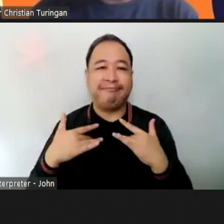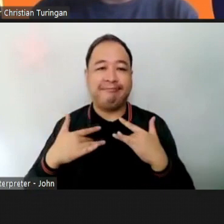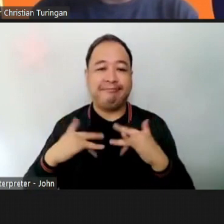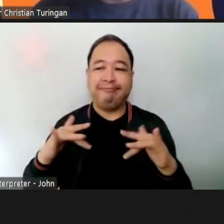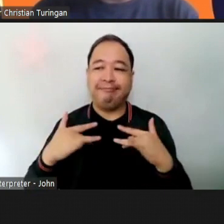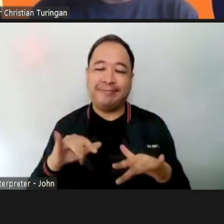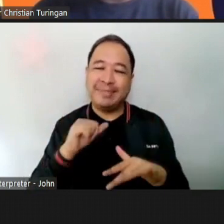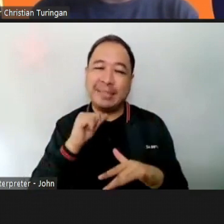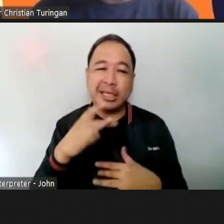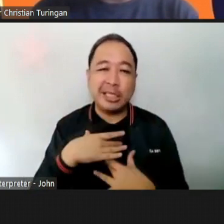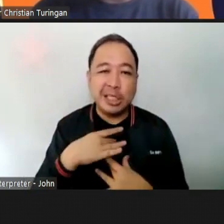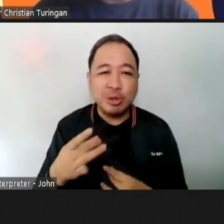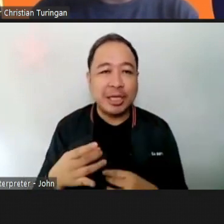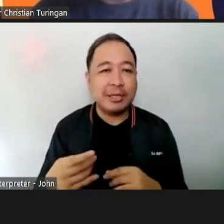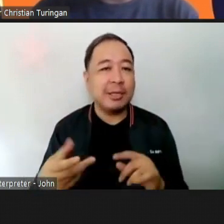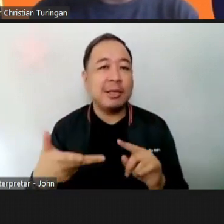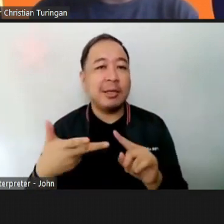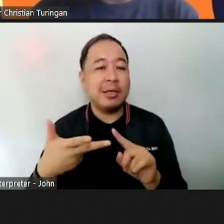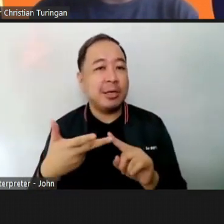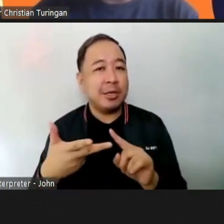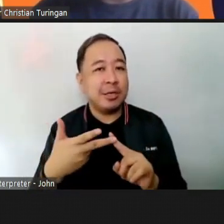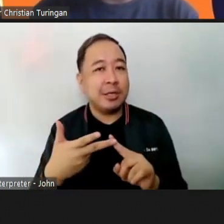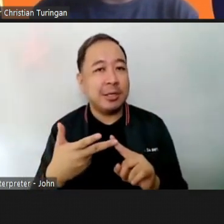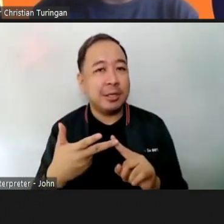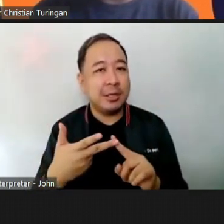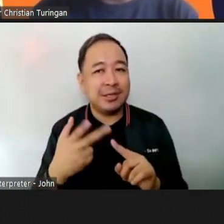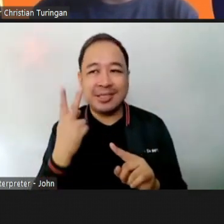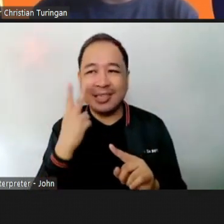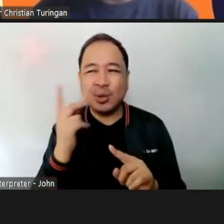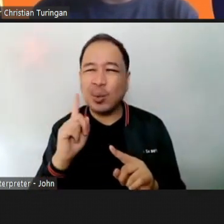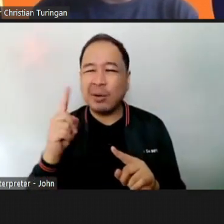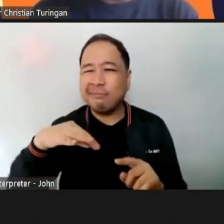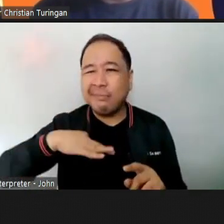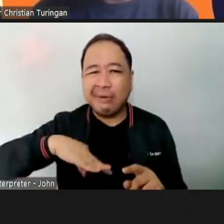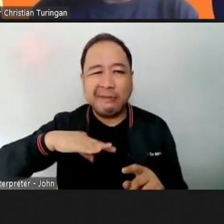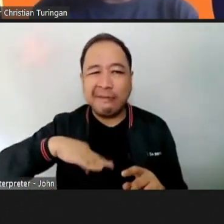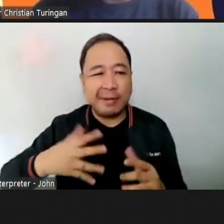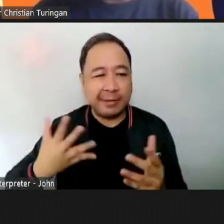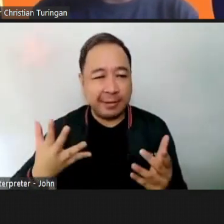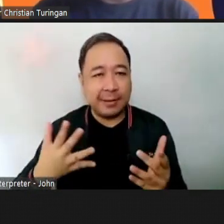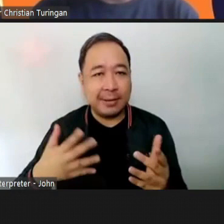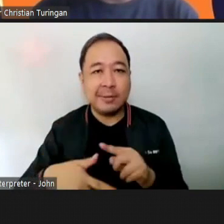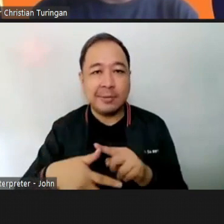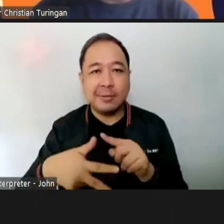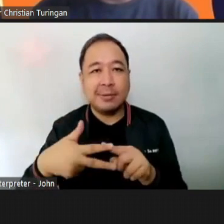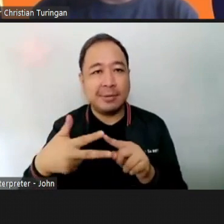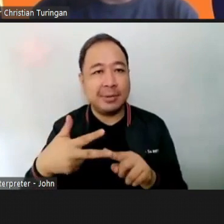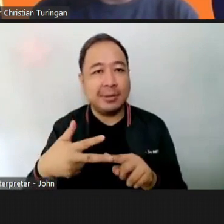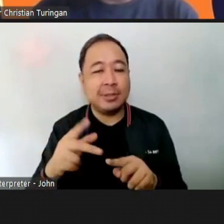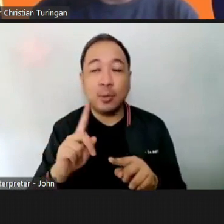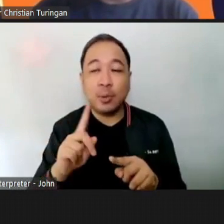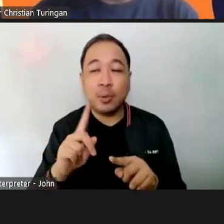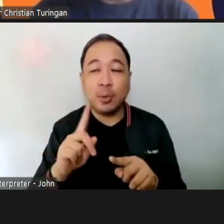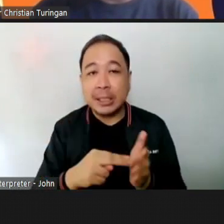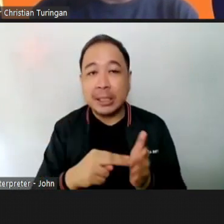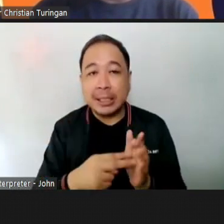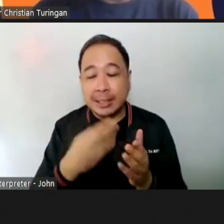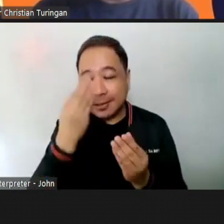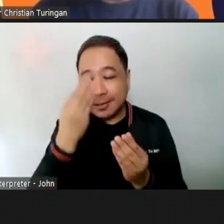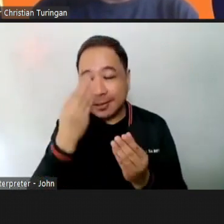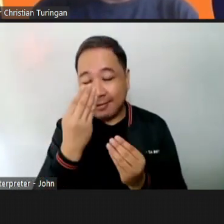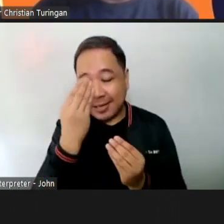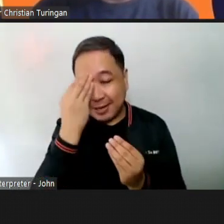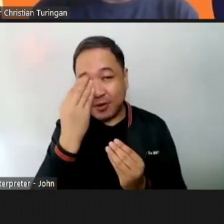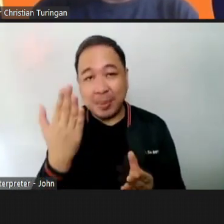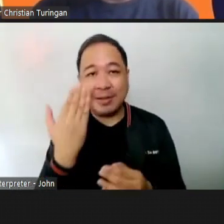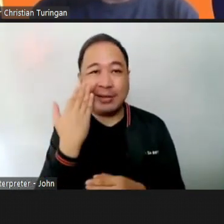interest. 3 is a statement which is what's in it for them. So what I mean by lack of information is there are cases